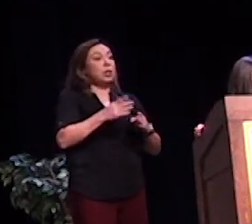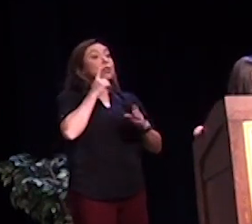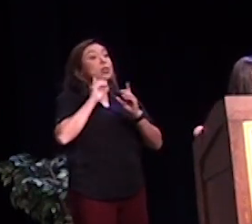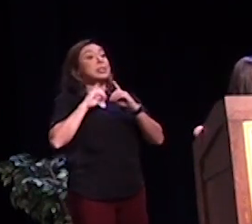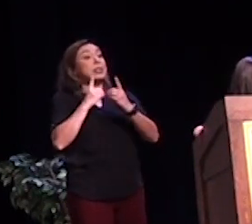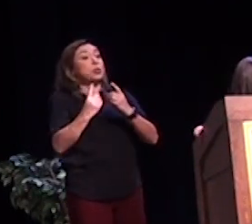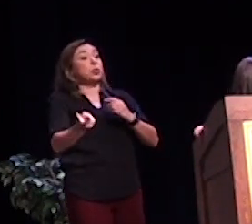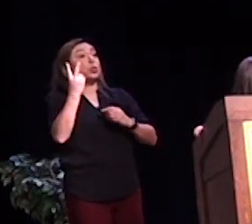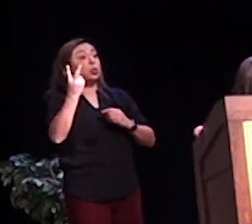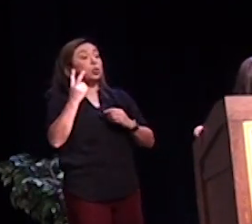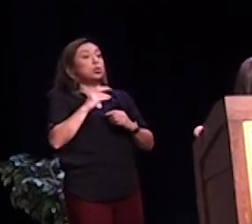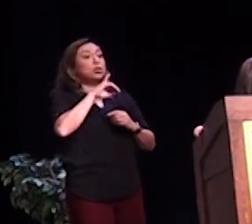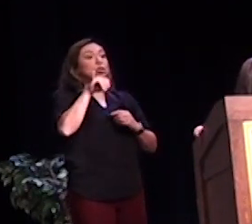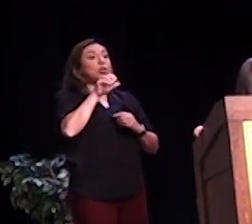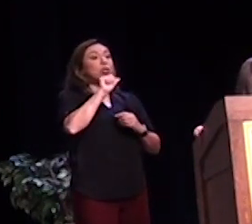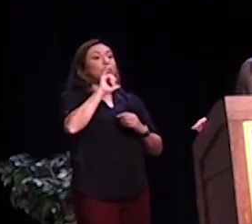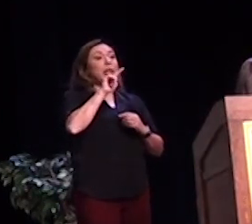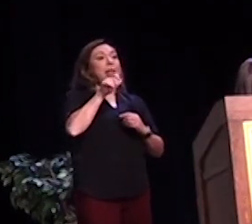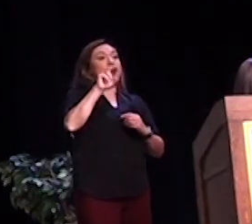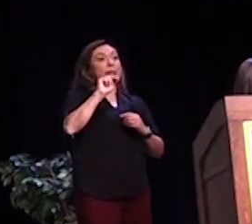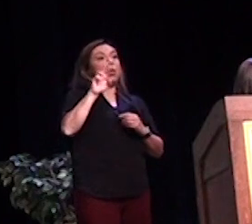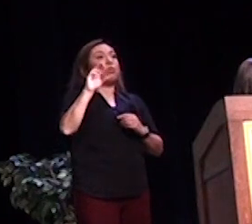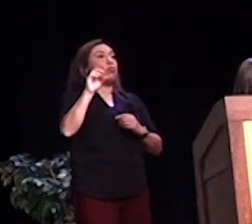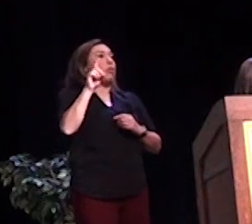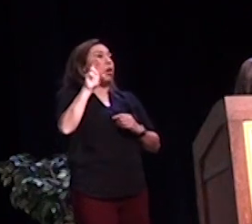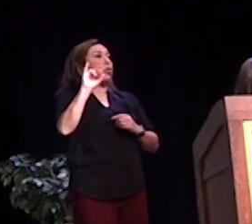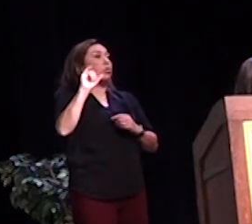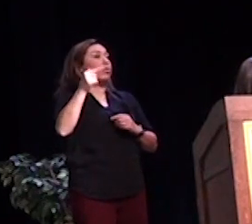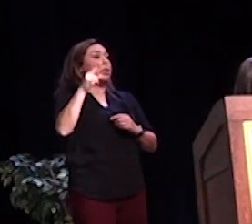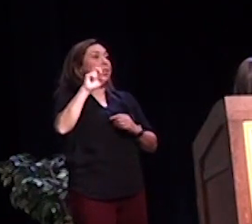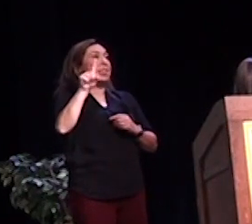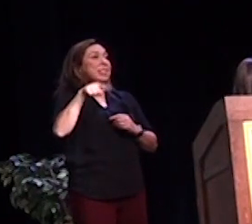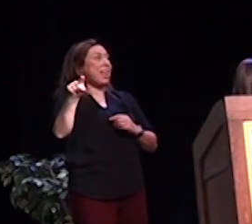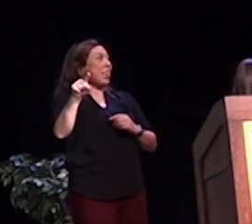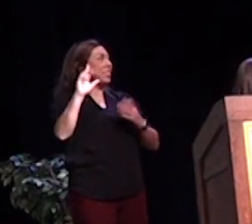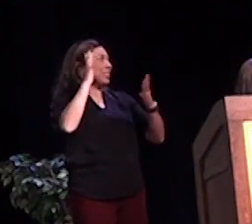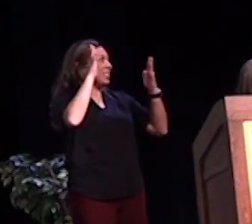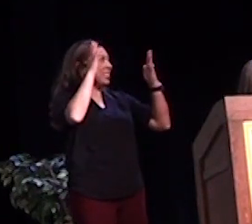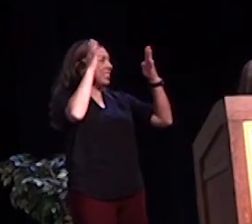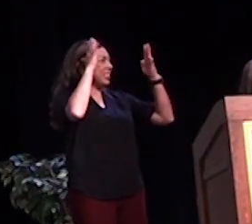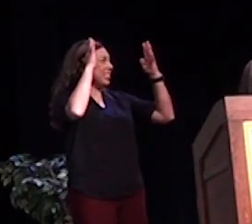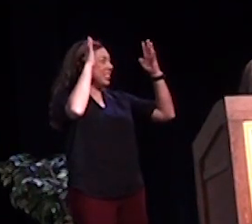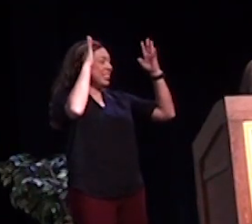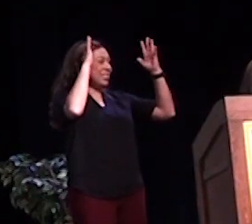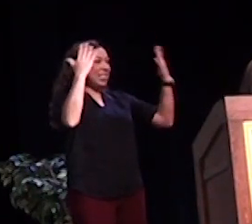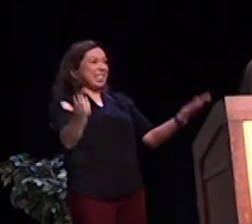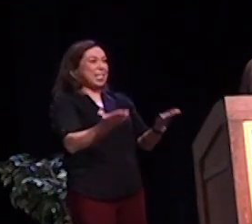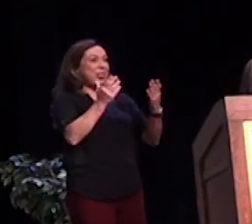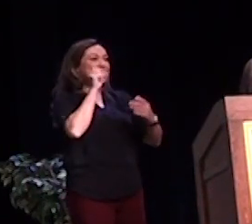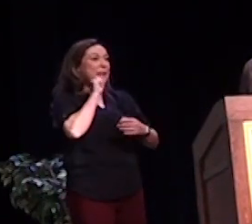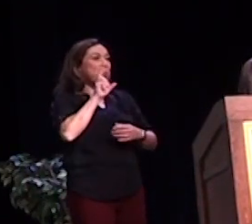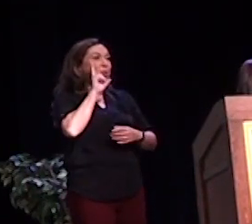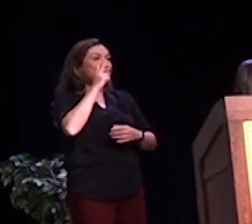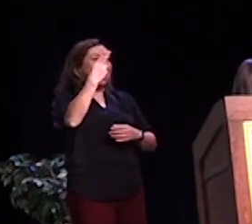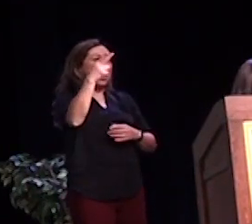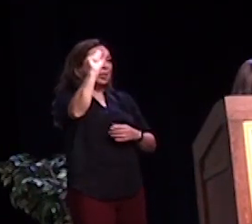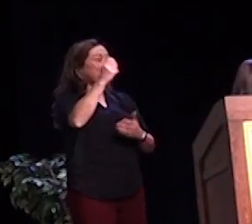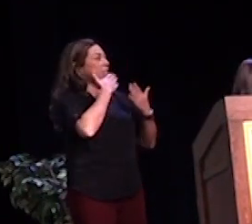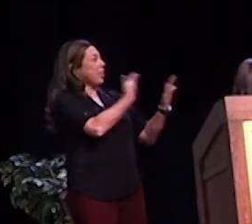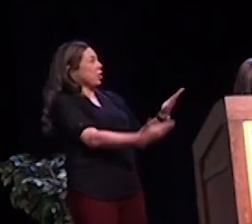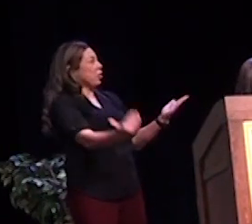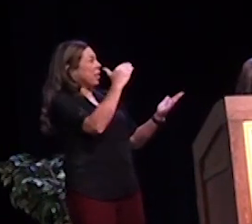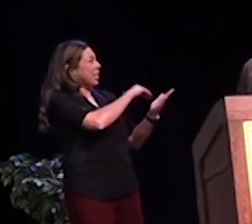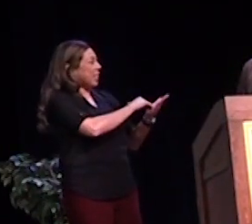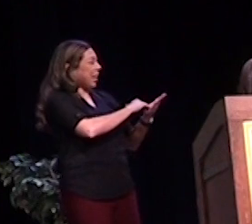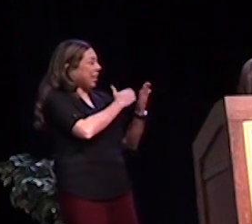District 2, Jalen McKee-Rodriguez. We are here for your district today. SAMMinistries School, thank you again.